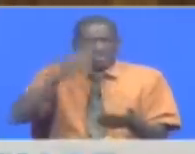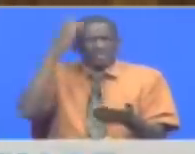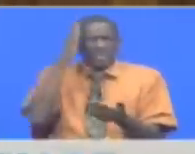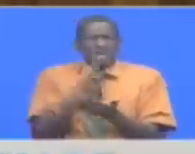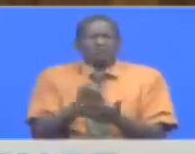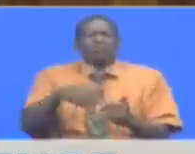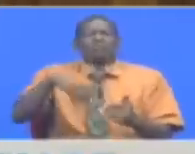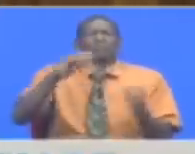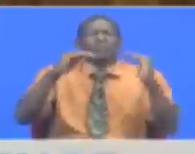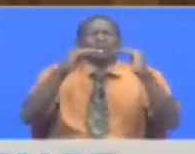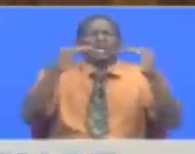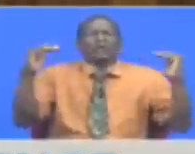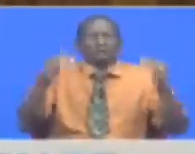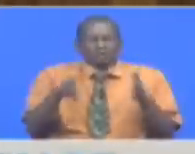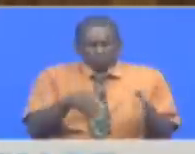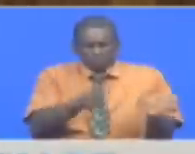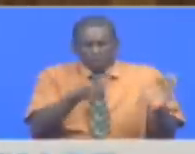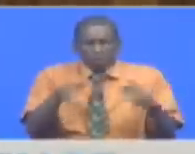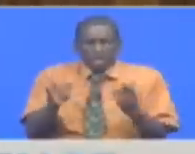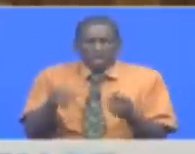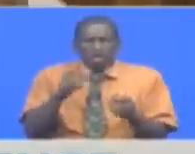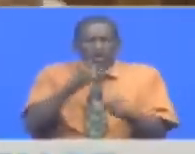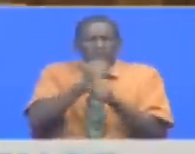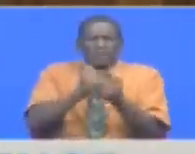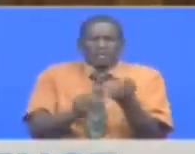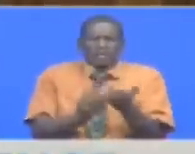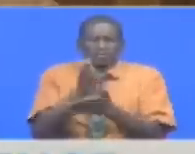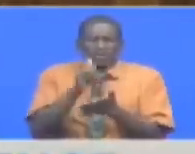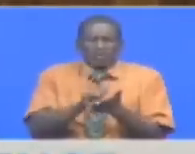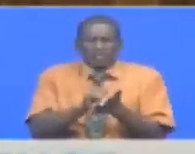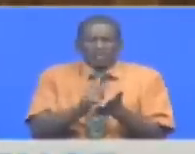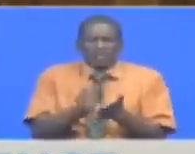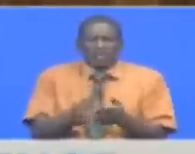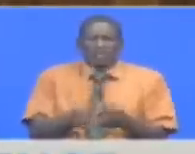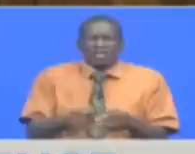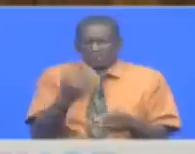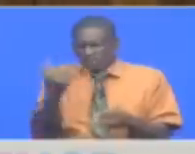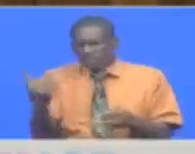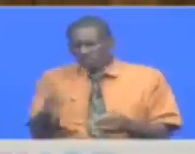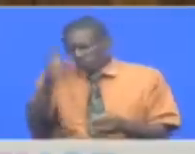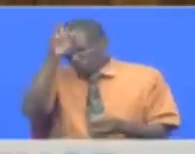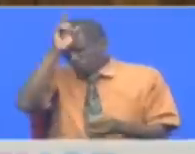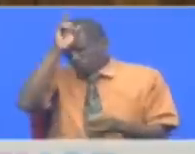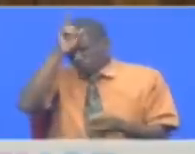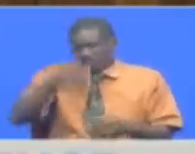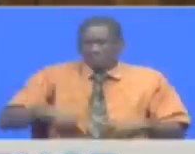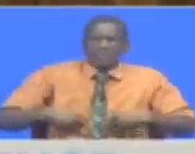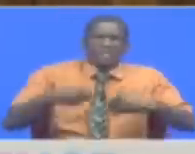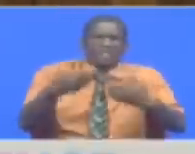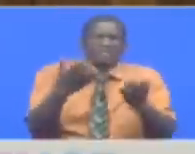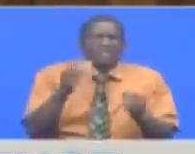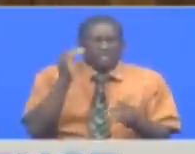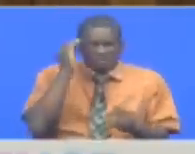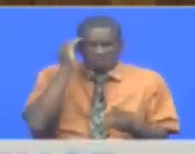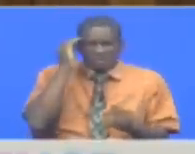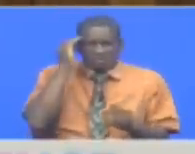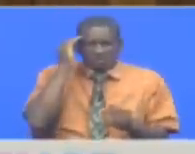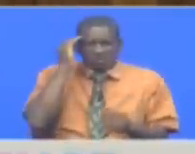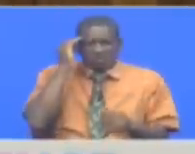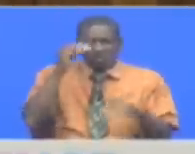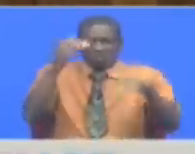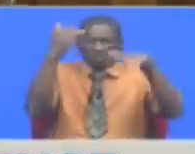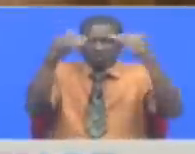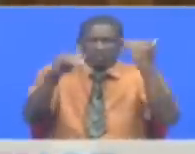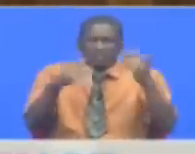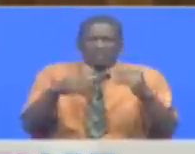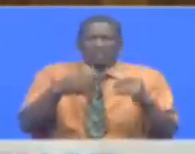equitable way of ensuring mtoto wa mashinani ameweza kupata elimu ya university